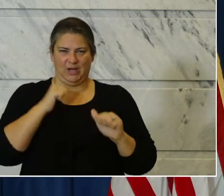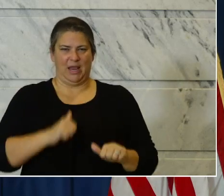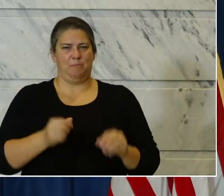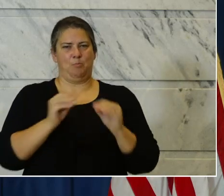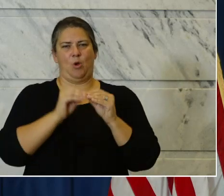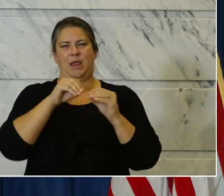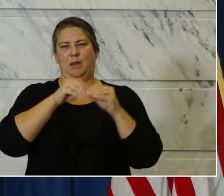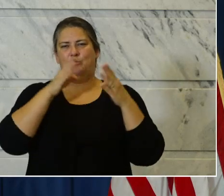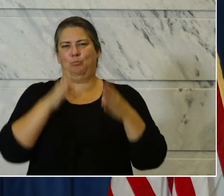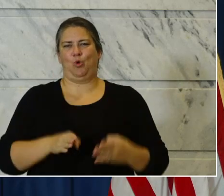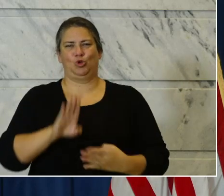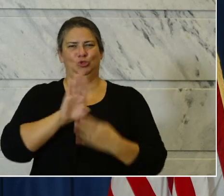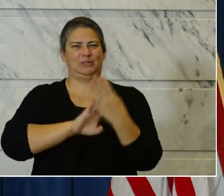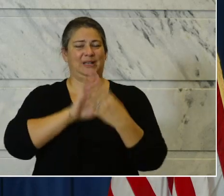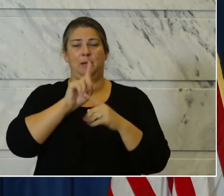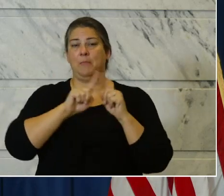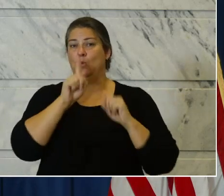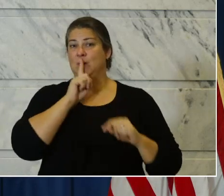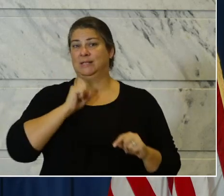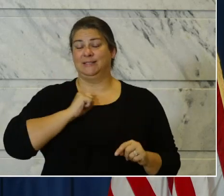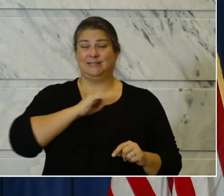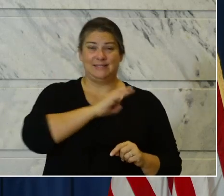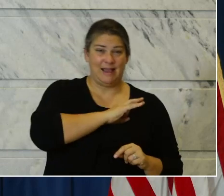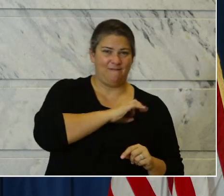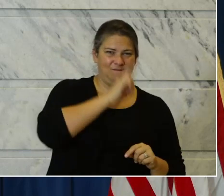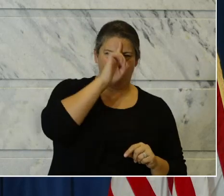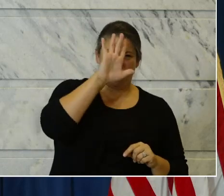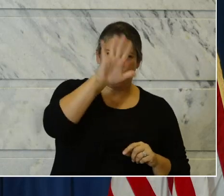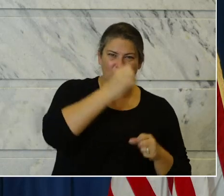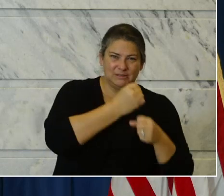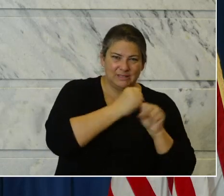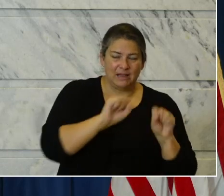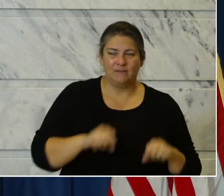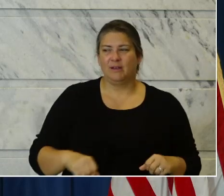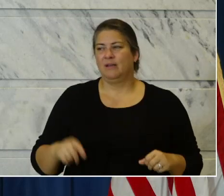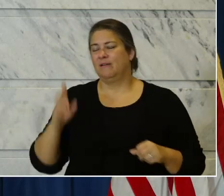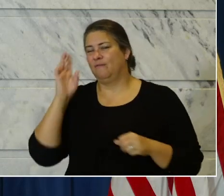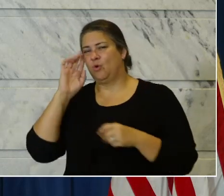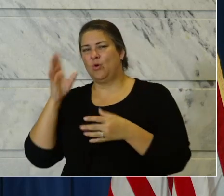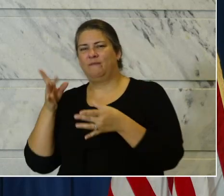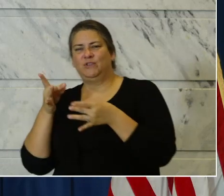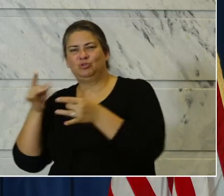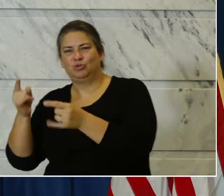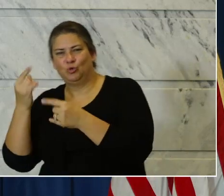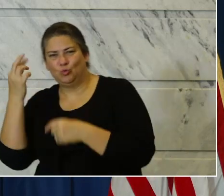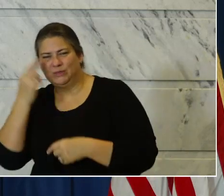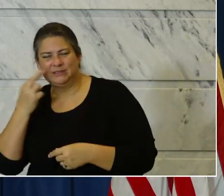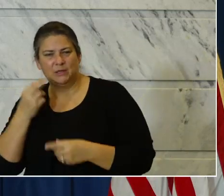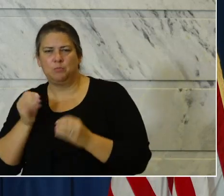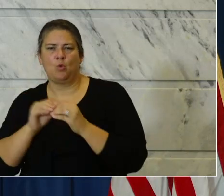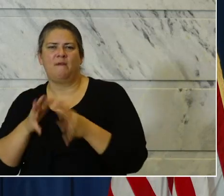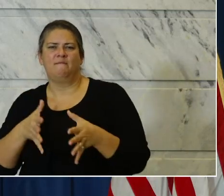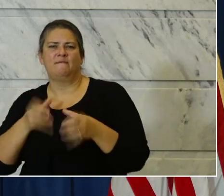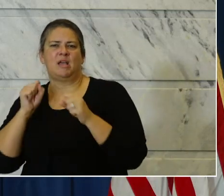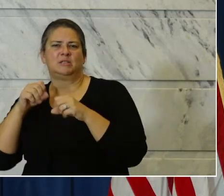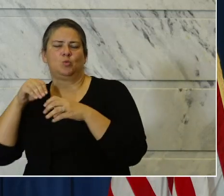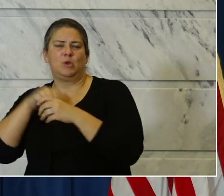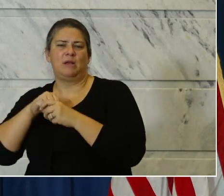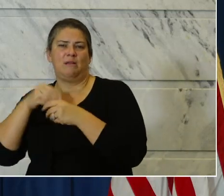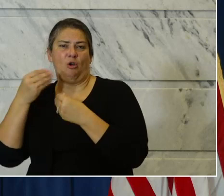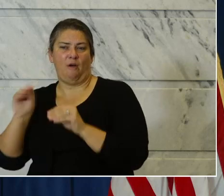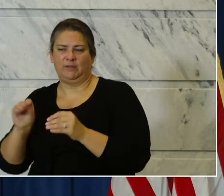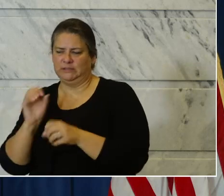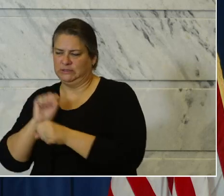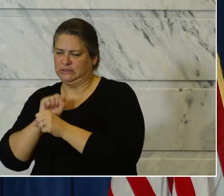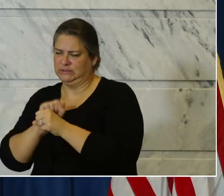appointments right now, but our staff, both for safety reasons and for efficiency reasons, are going to be faster working in the office. Like